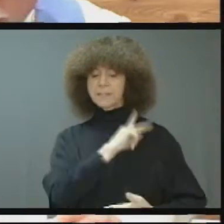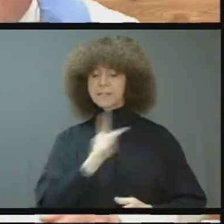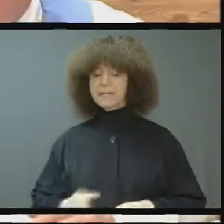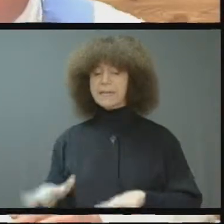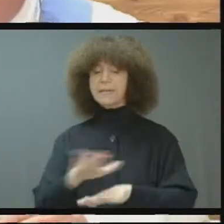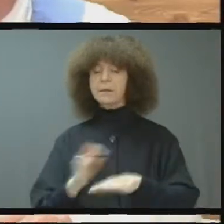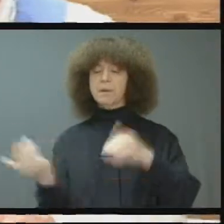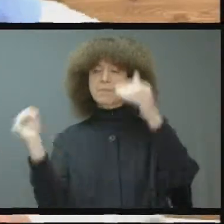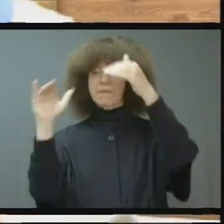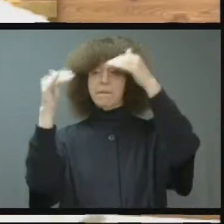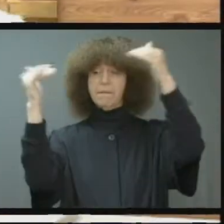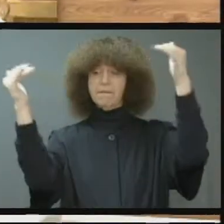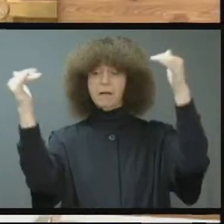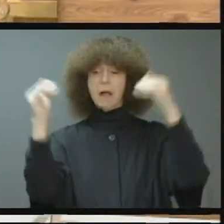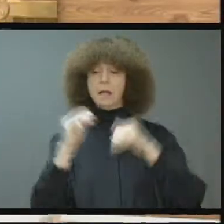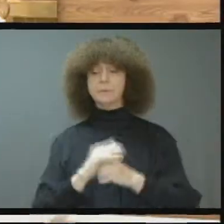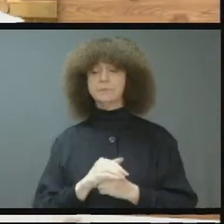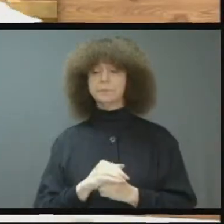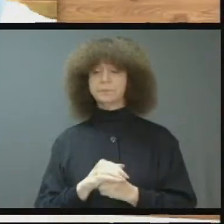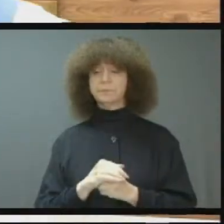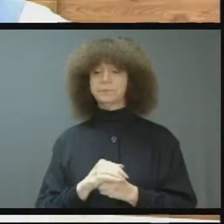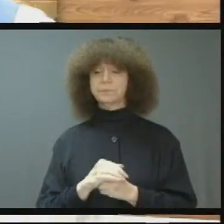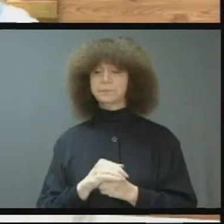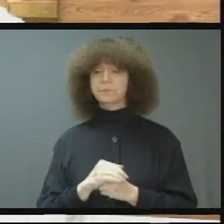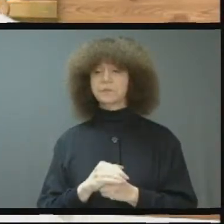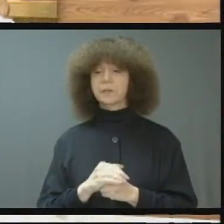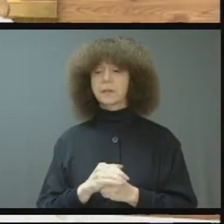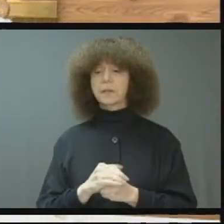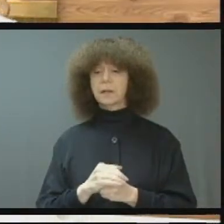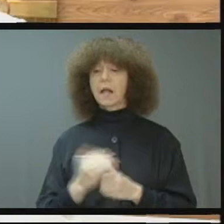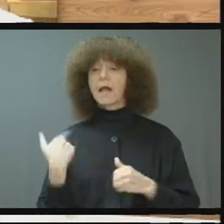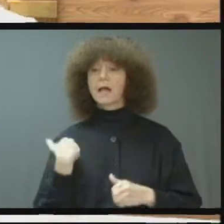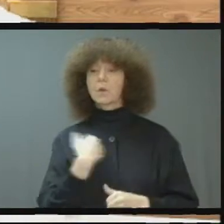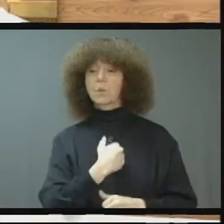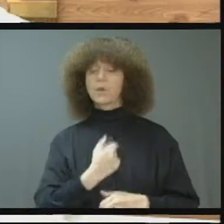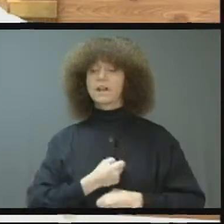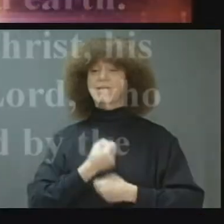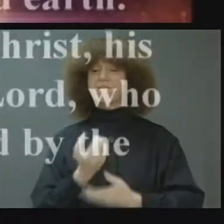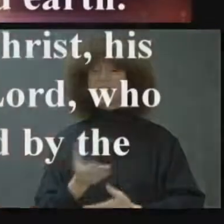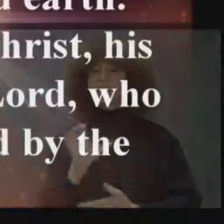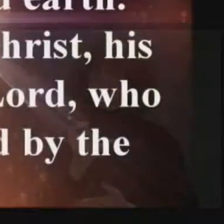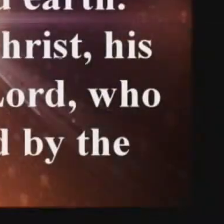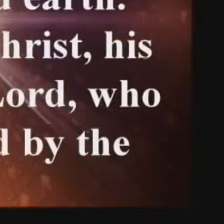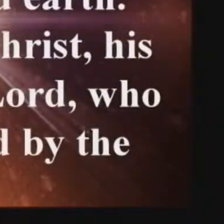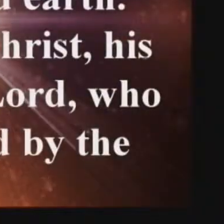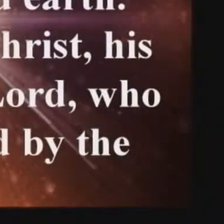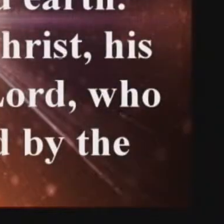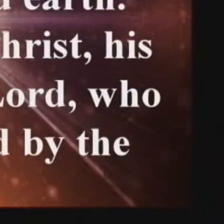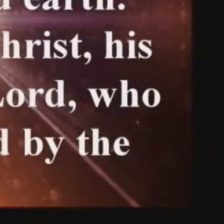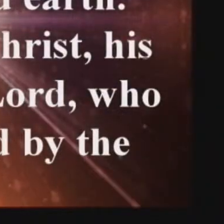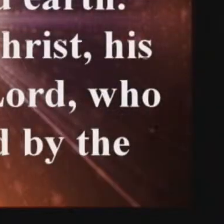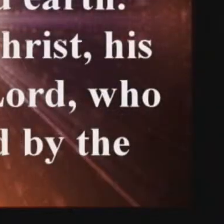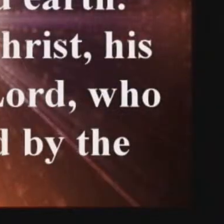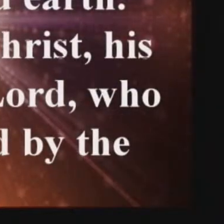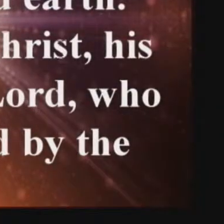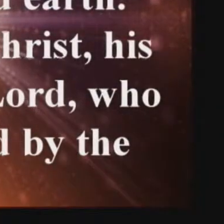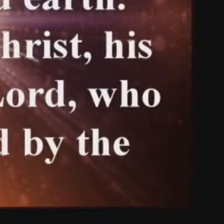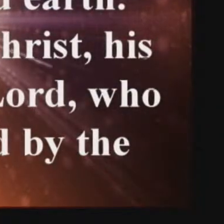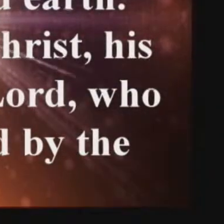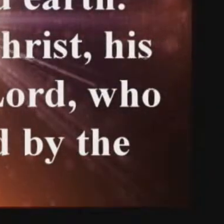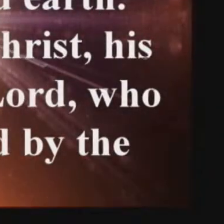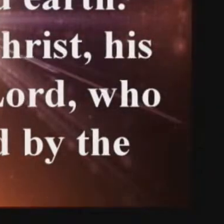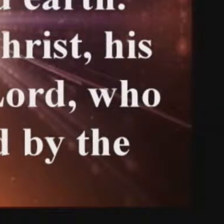We confess together our faith in the words of the Apostles' Creed. I believe in God the Father